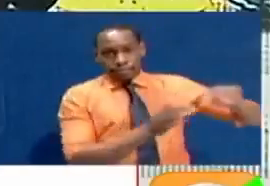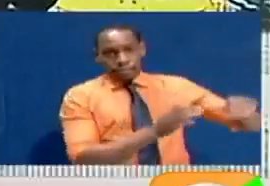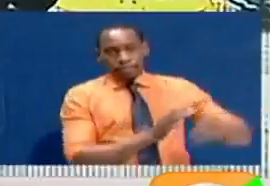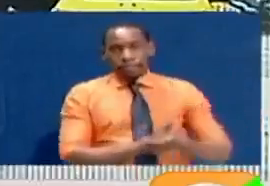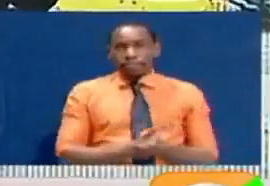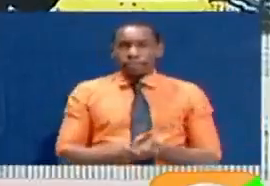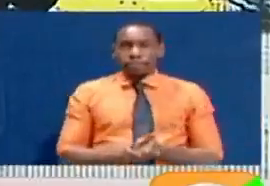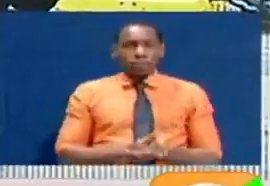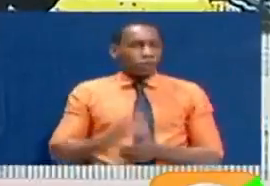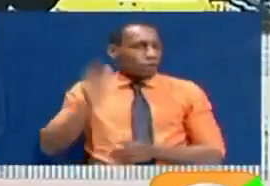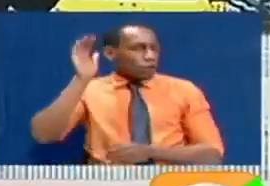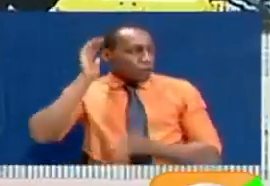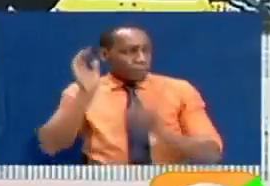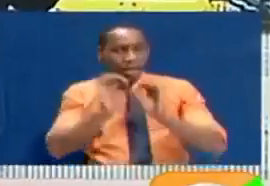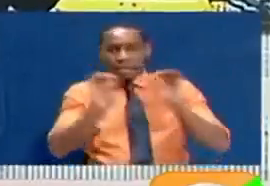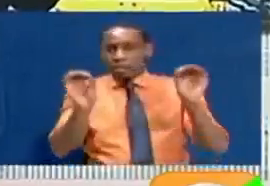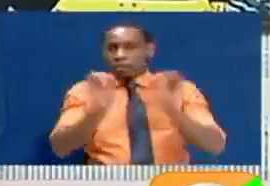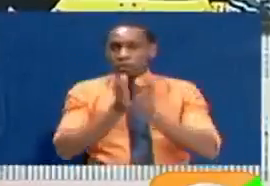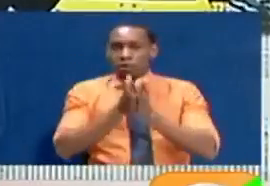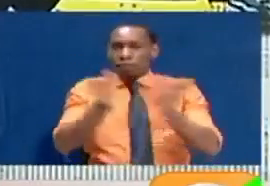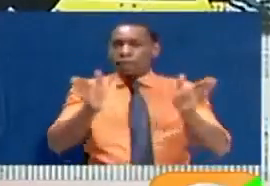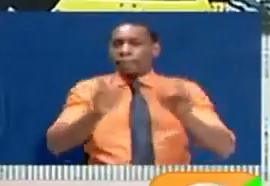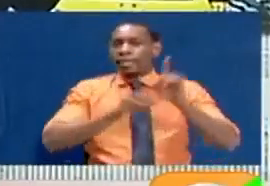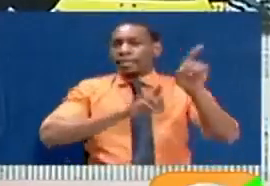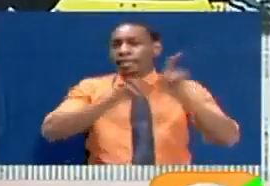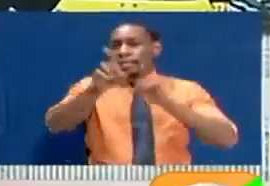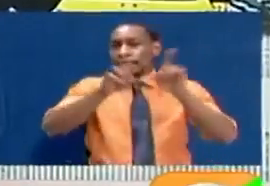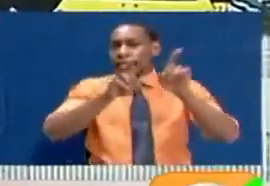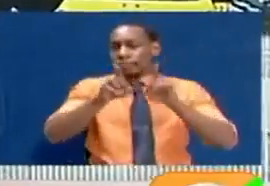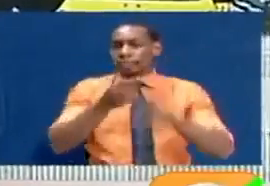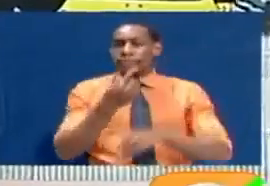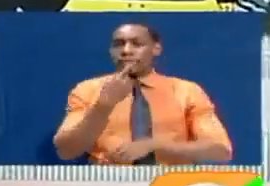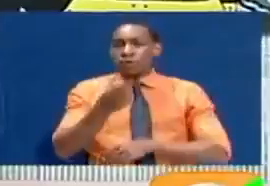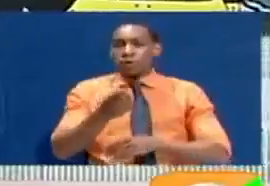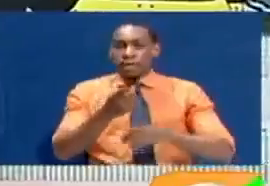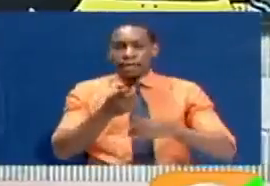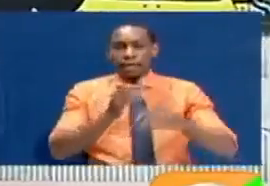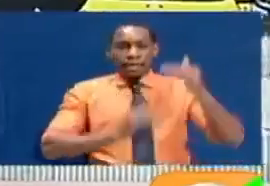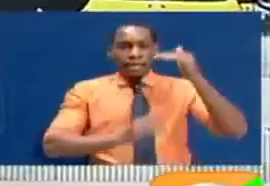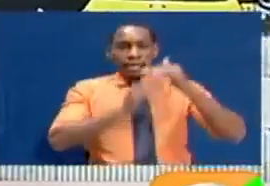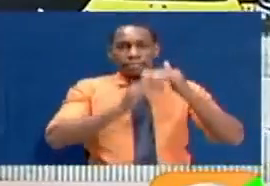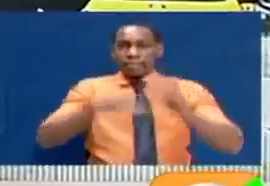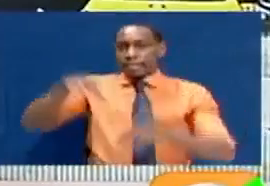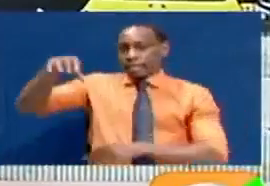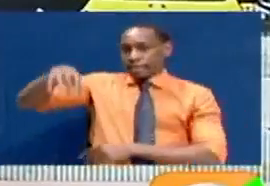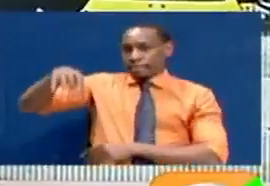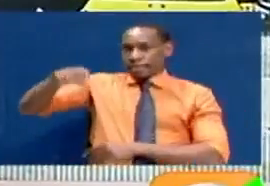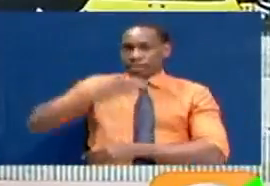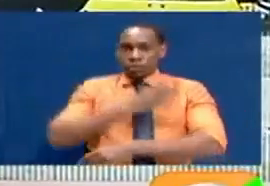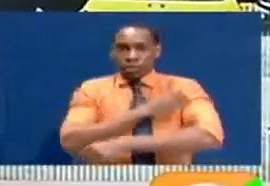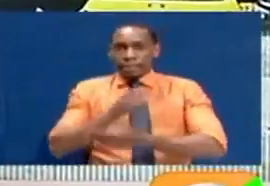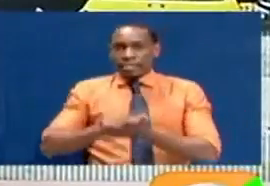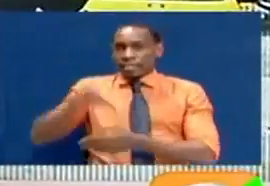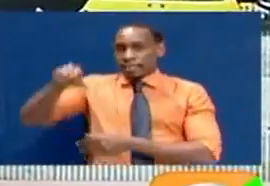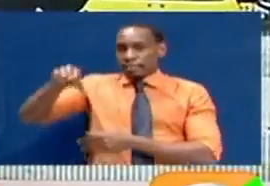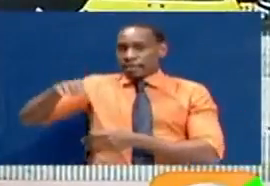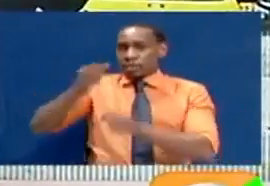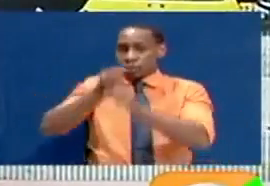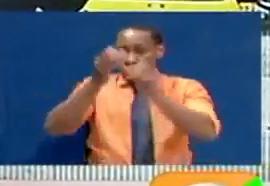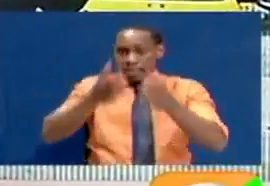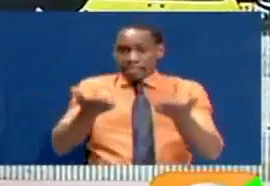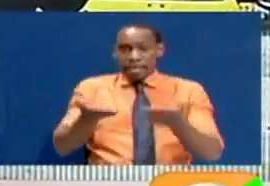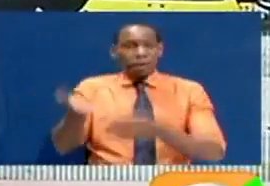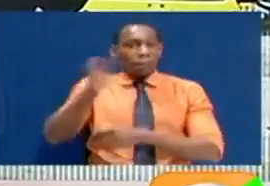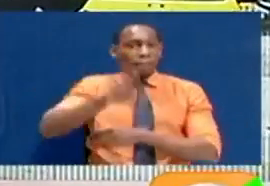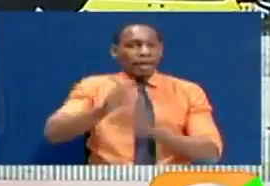In defiance of the public transport orders limiting the PSV capacity, Matatu operators